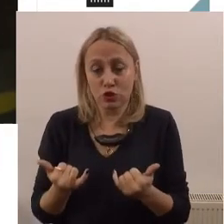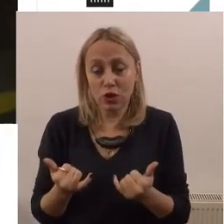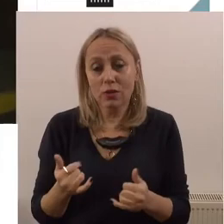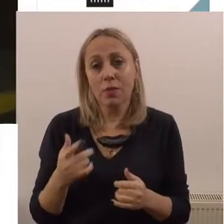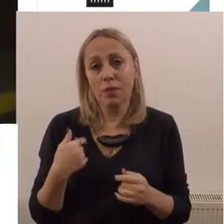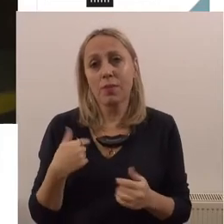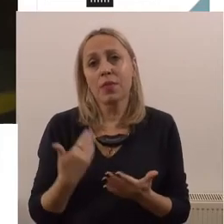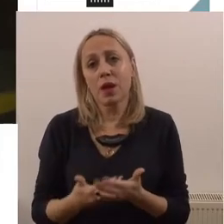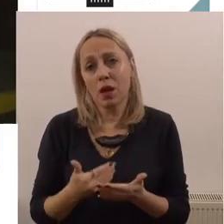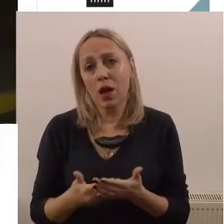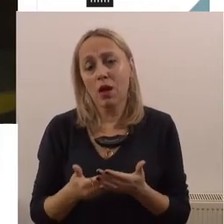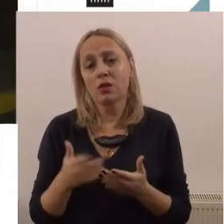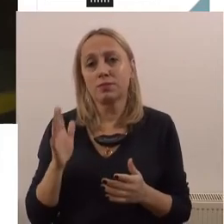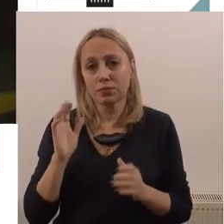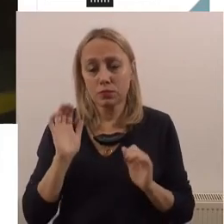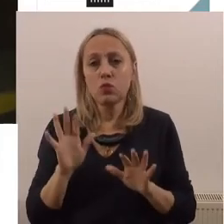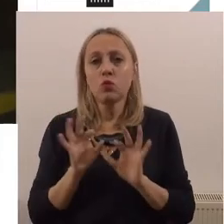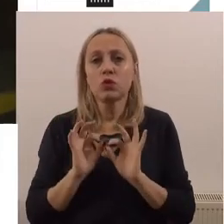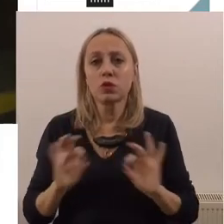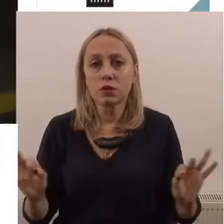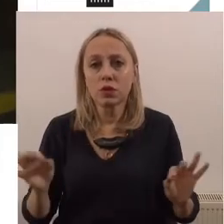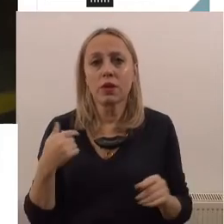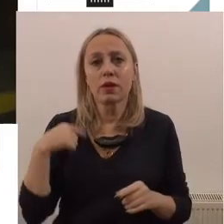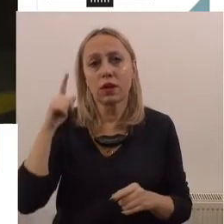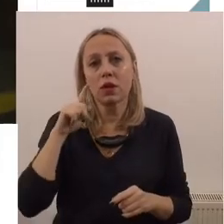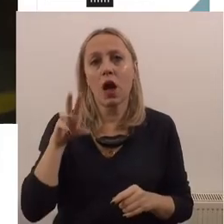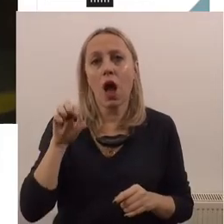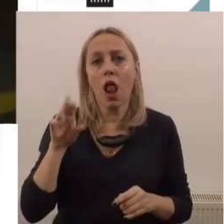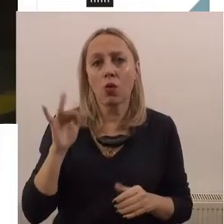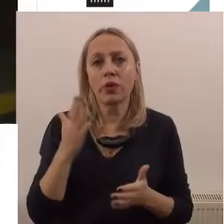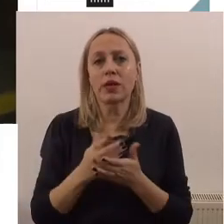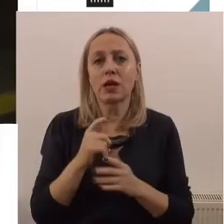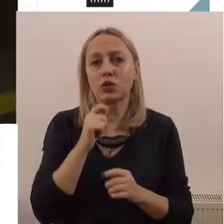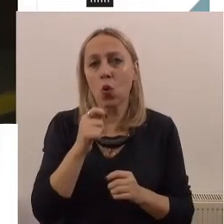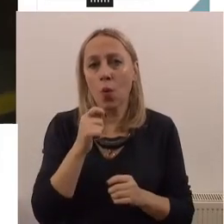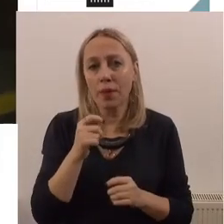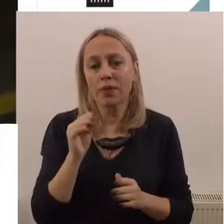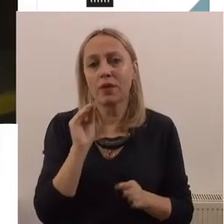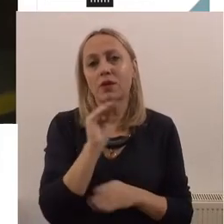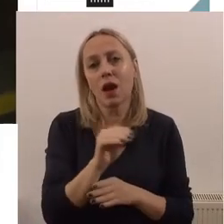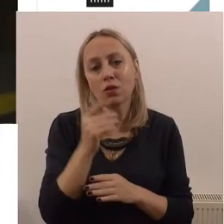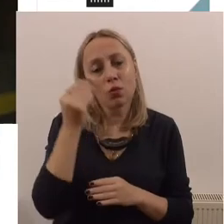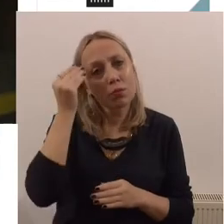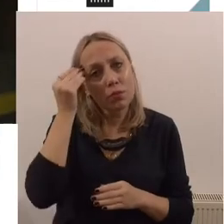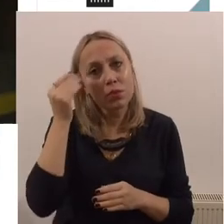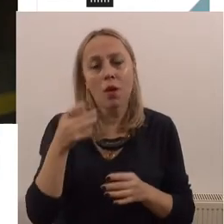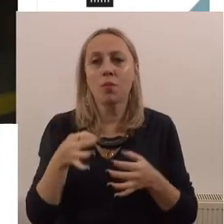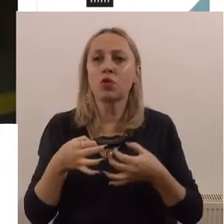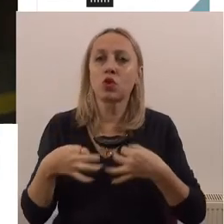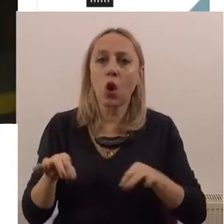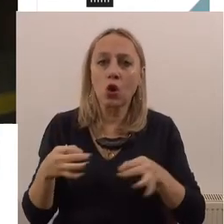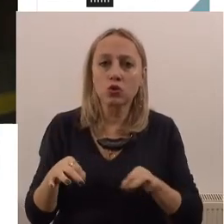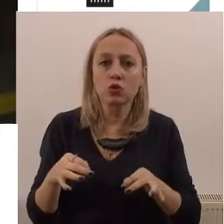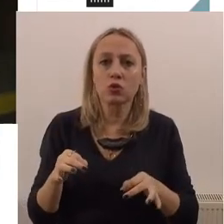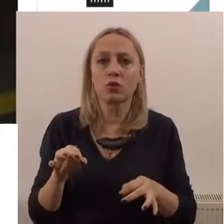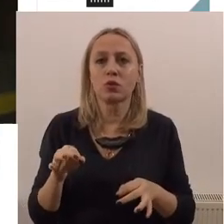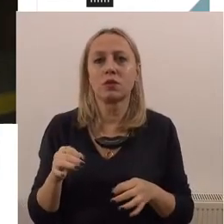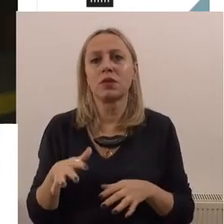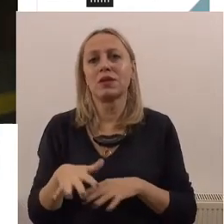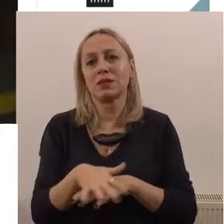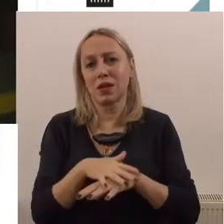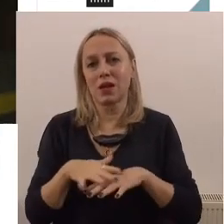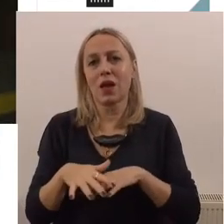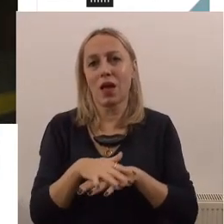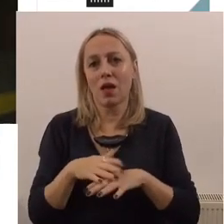But since we are pressed for time, since we are all here and we are staying here for today